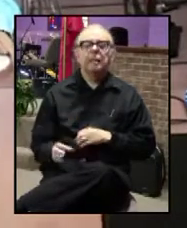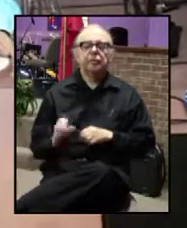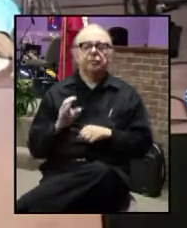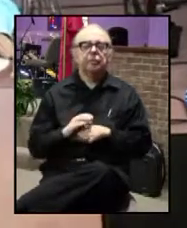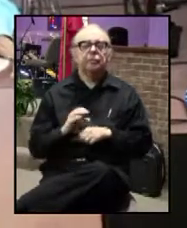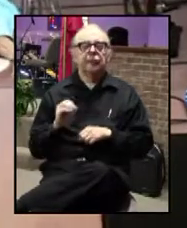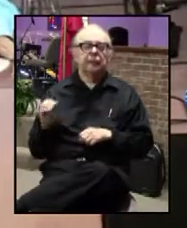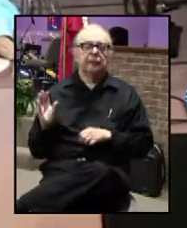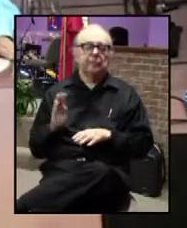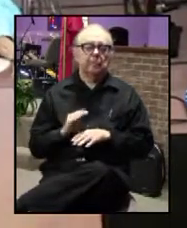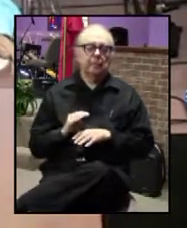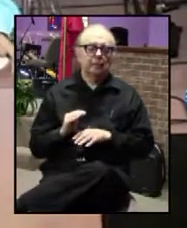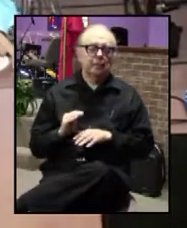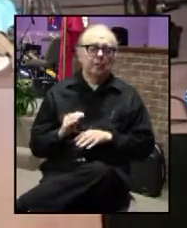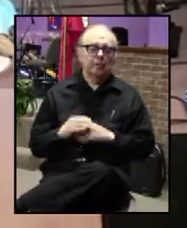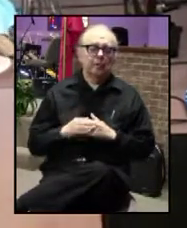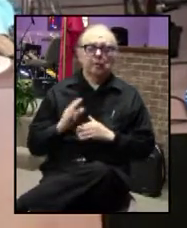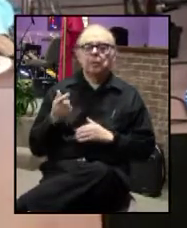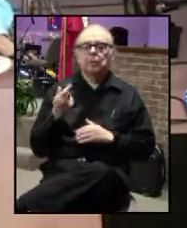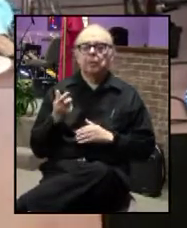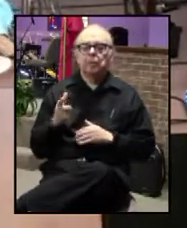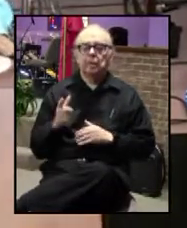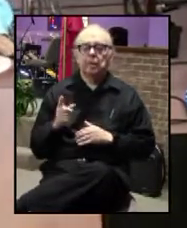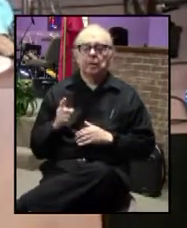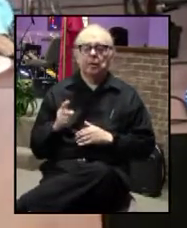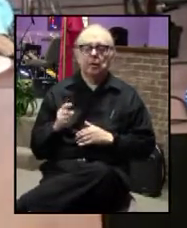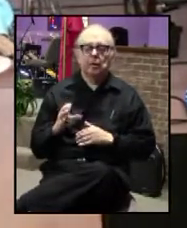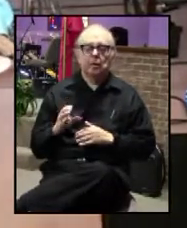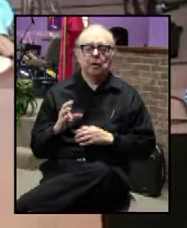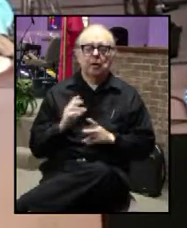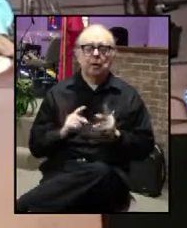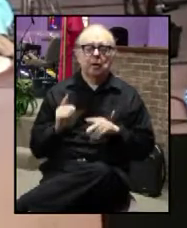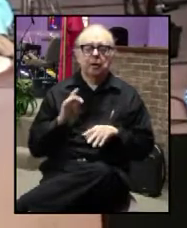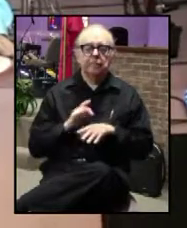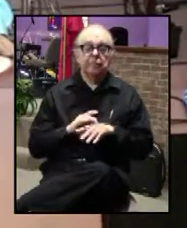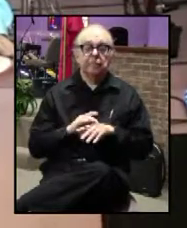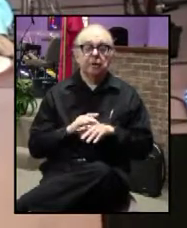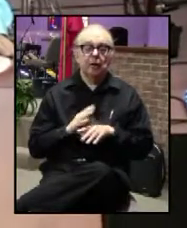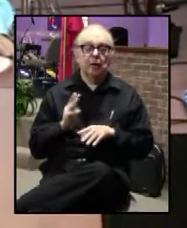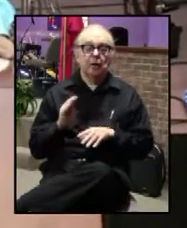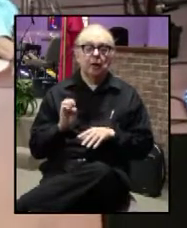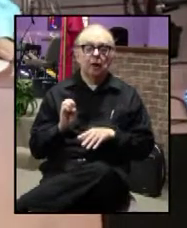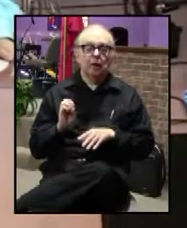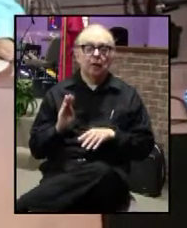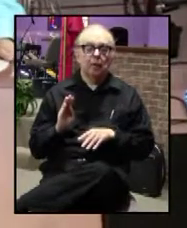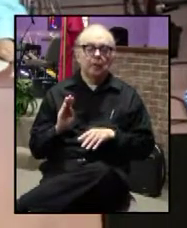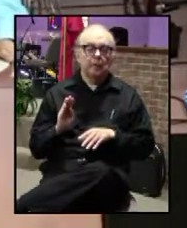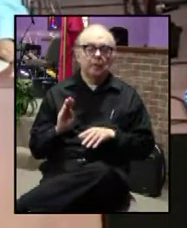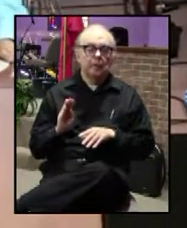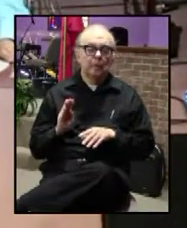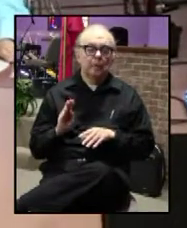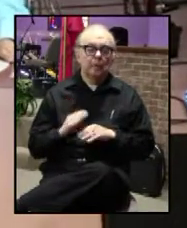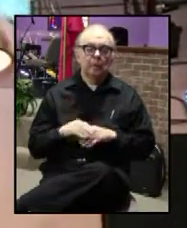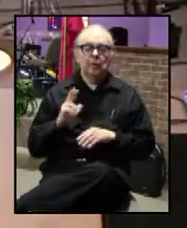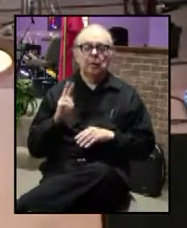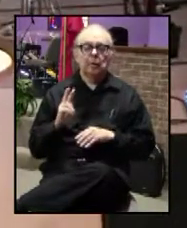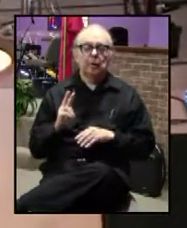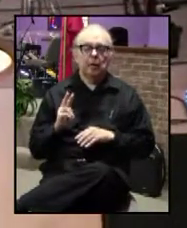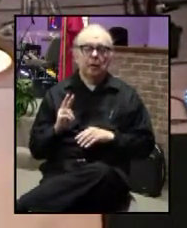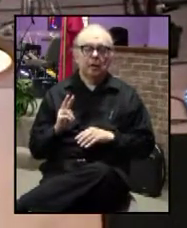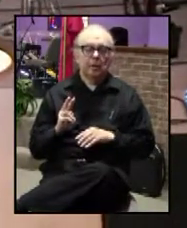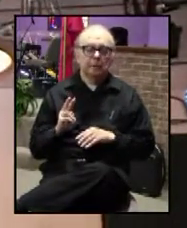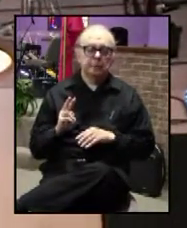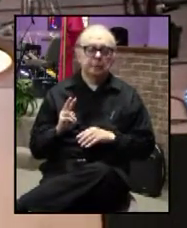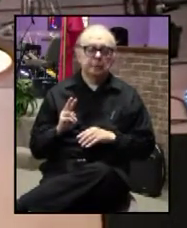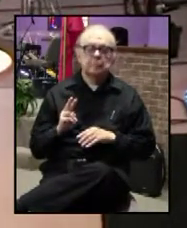Middletown. Over 100 people every day is touching our website. Over 200 people or clicks